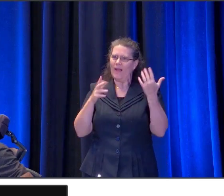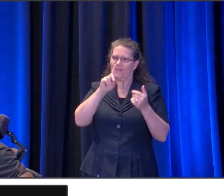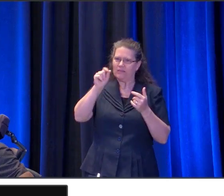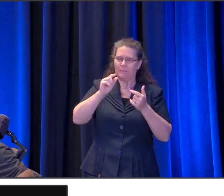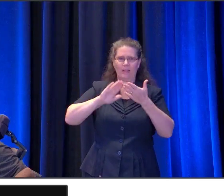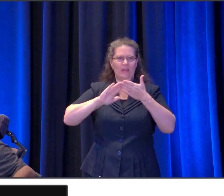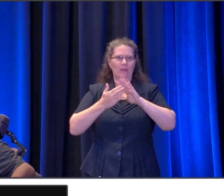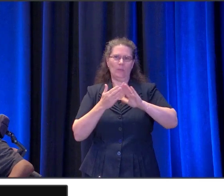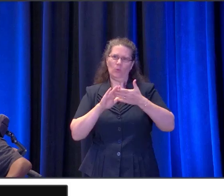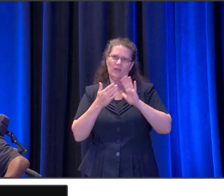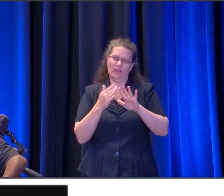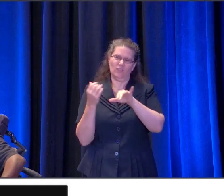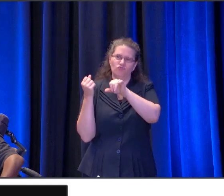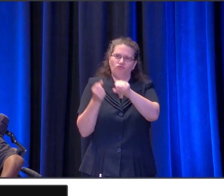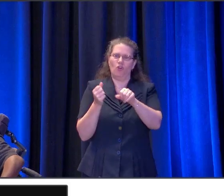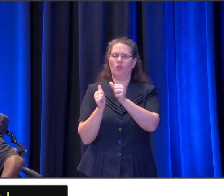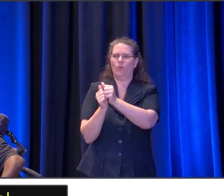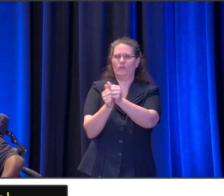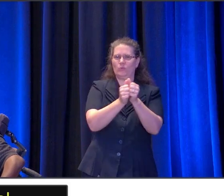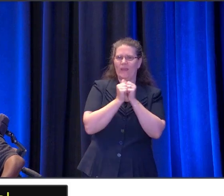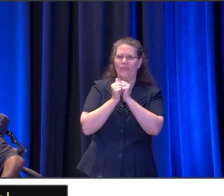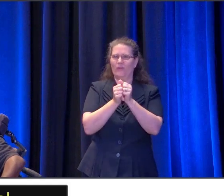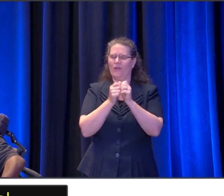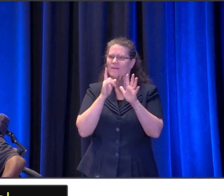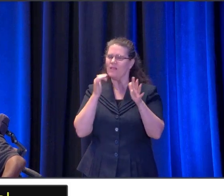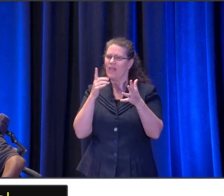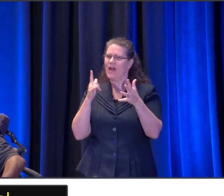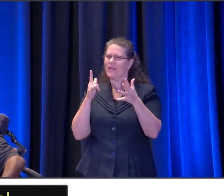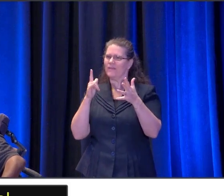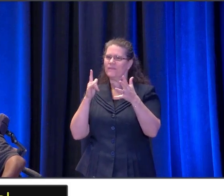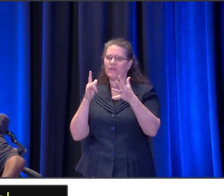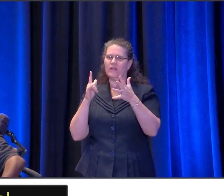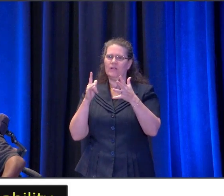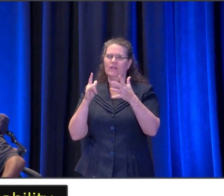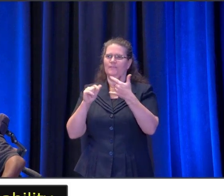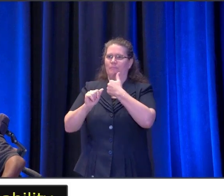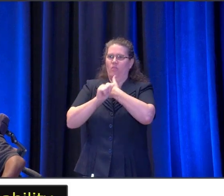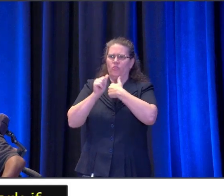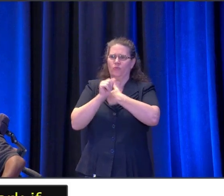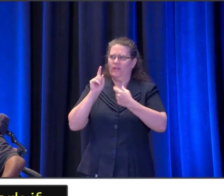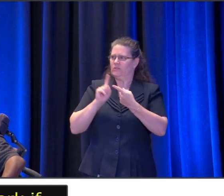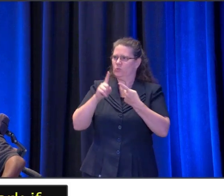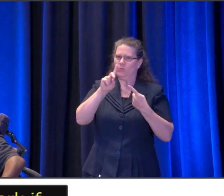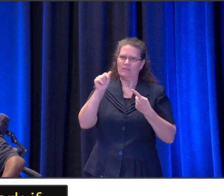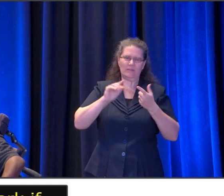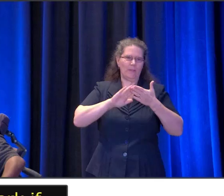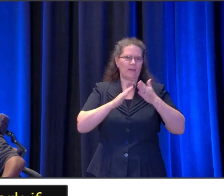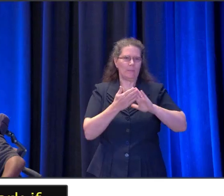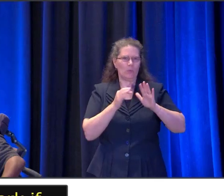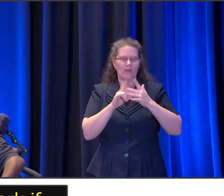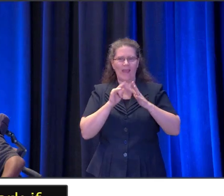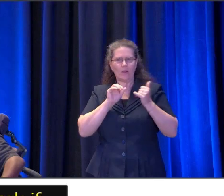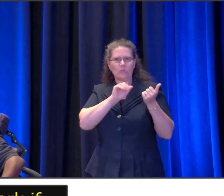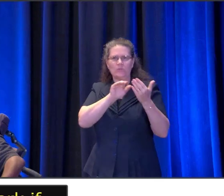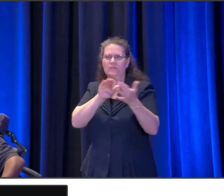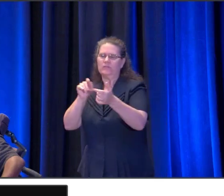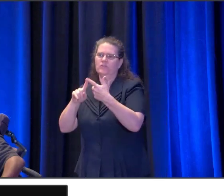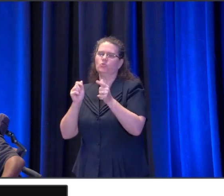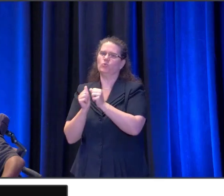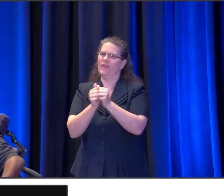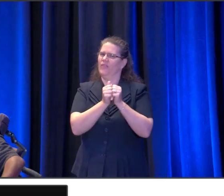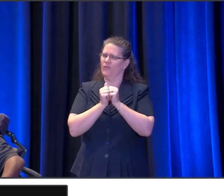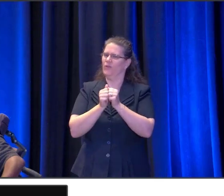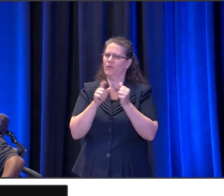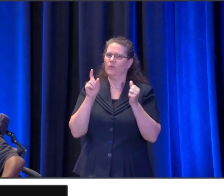we aren't stronger together. And so really leaning on one another, really looking at how we can improve that way to work